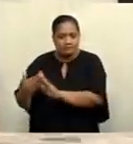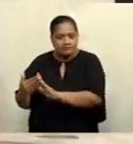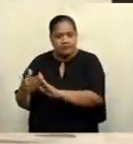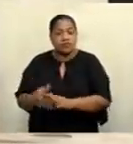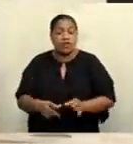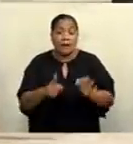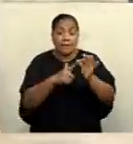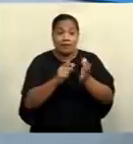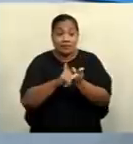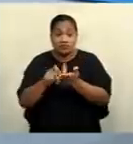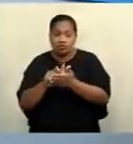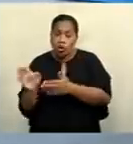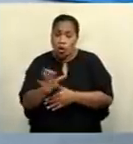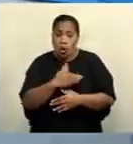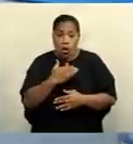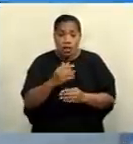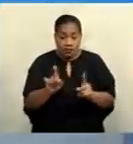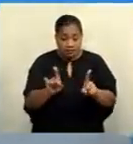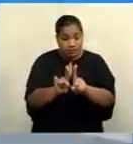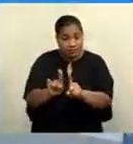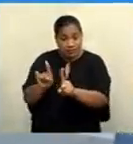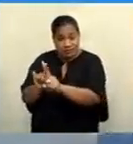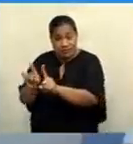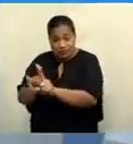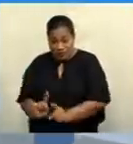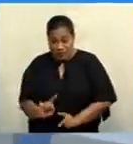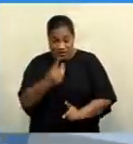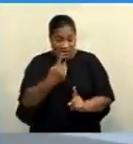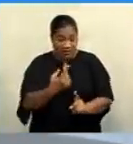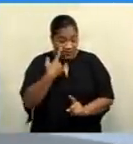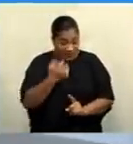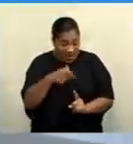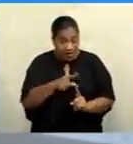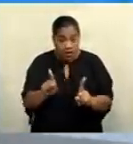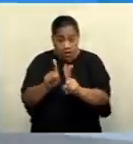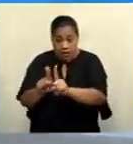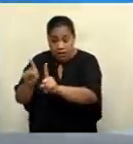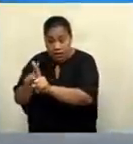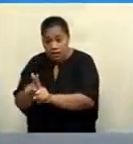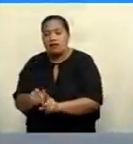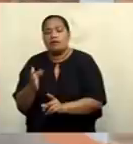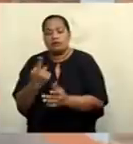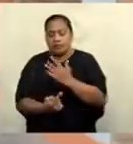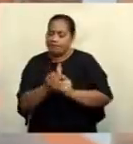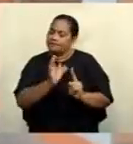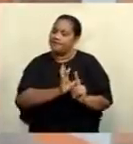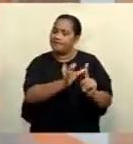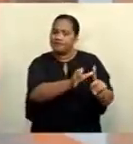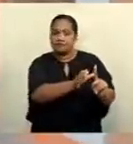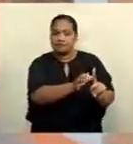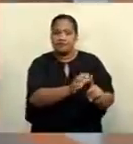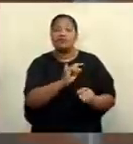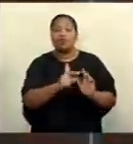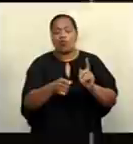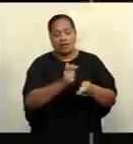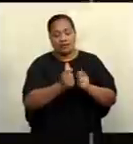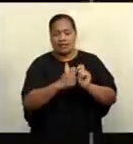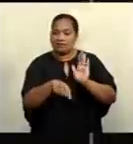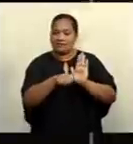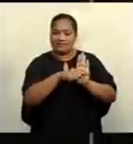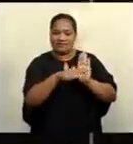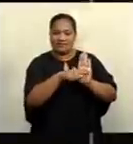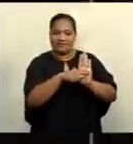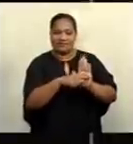all contacts of the first case identified are in quarantine and so far tested negative.